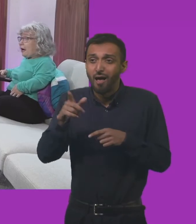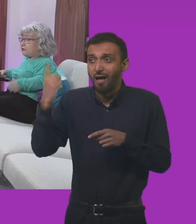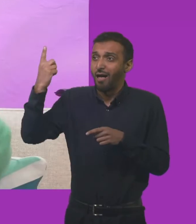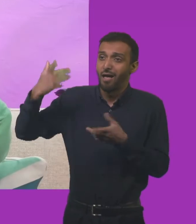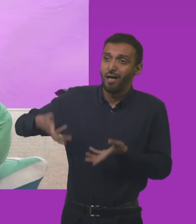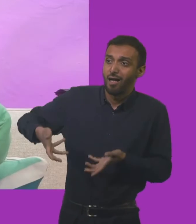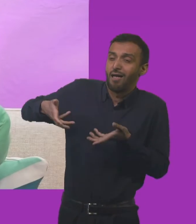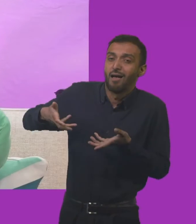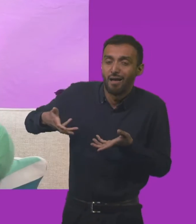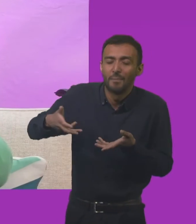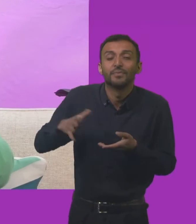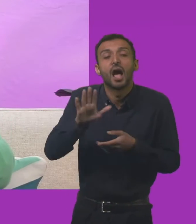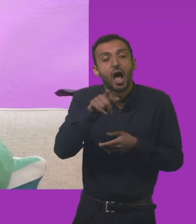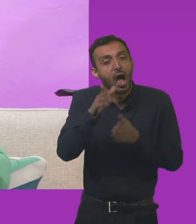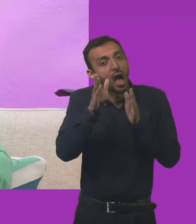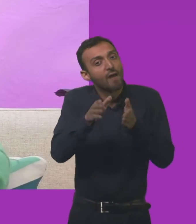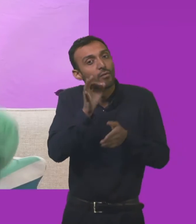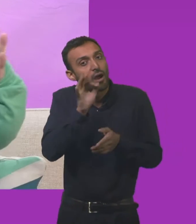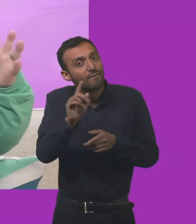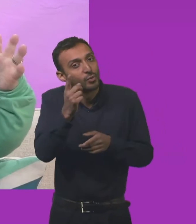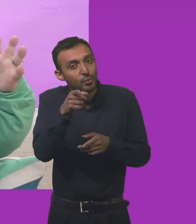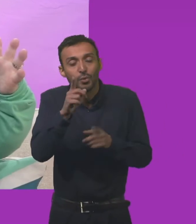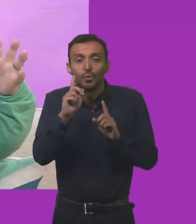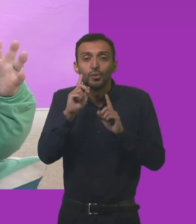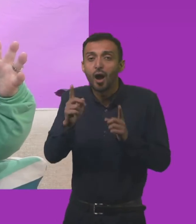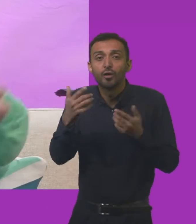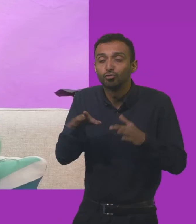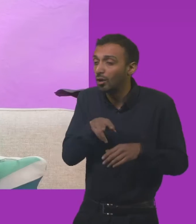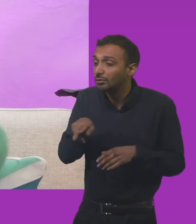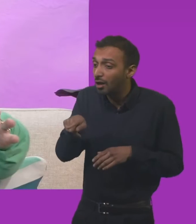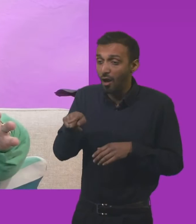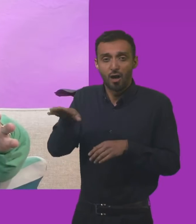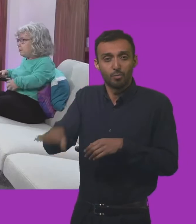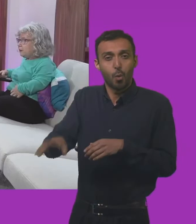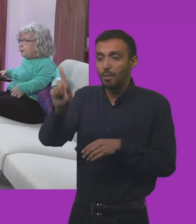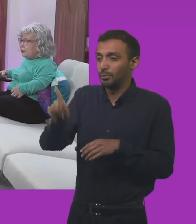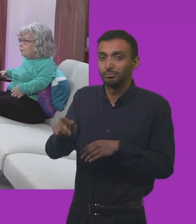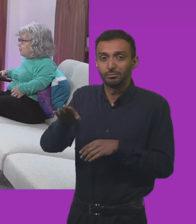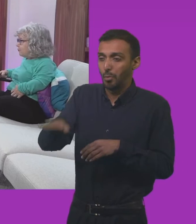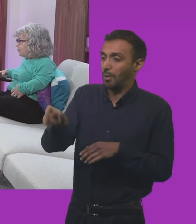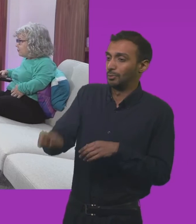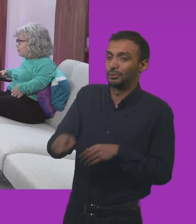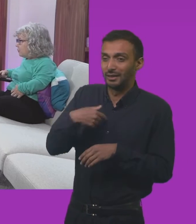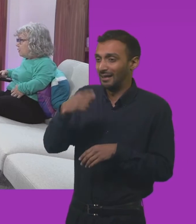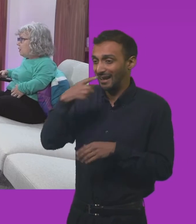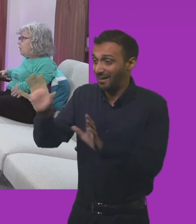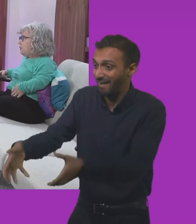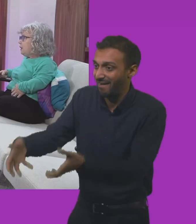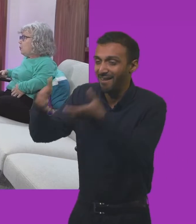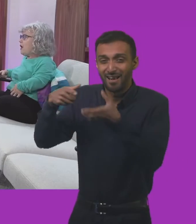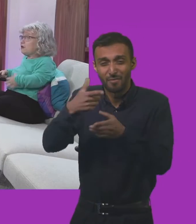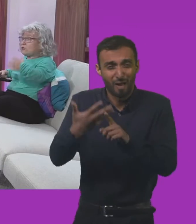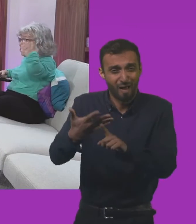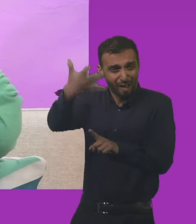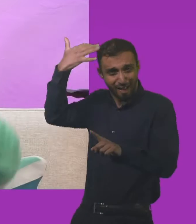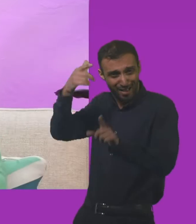not. Yes, you got to ask first. You can't just randomly go picking up little people. That's no. Because there's dwarf tossing, or there was years ago.